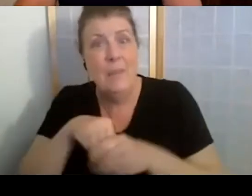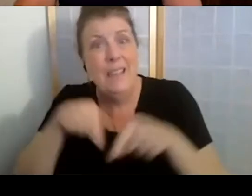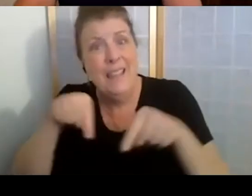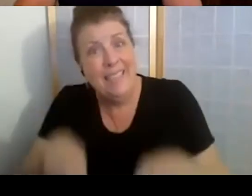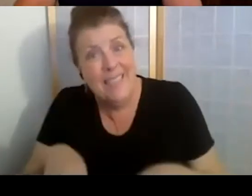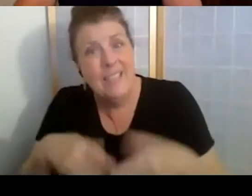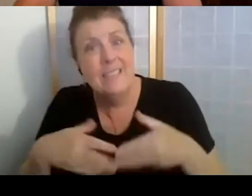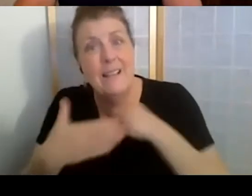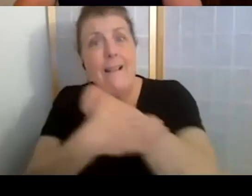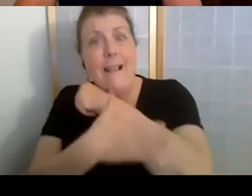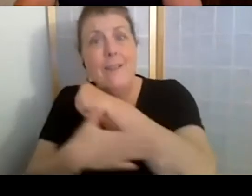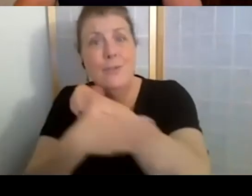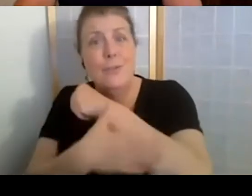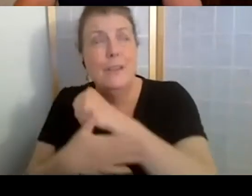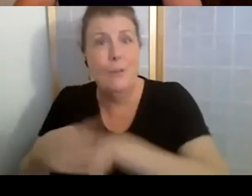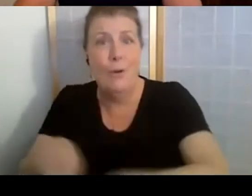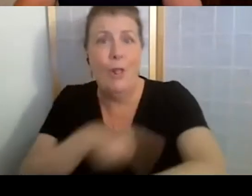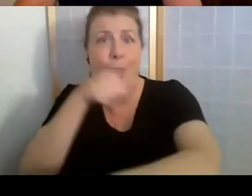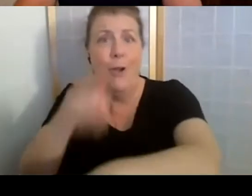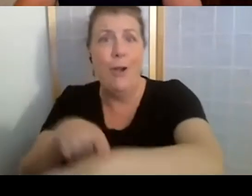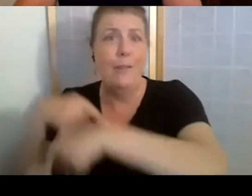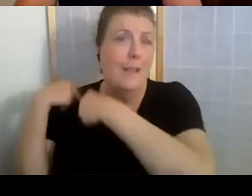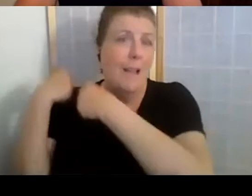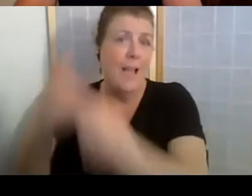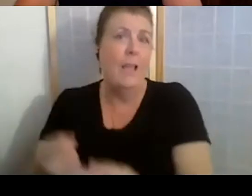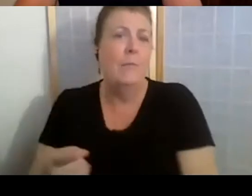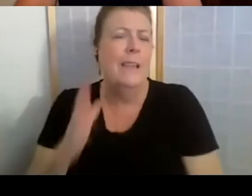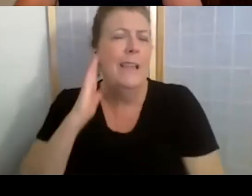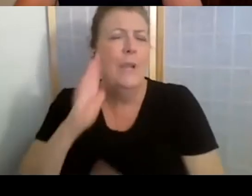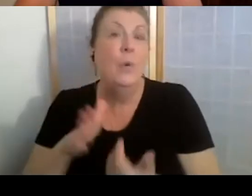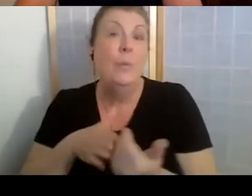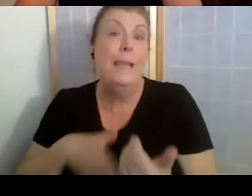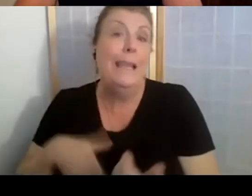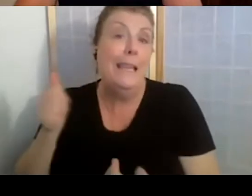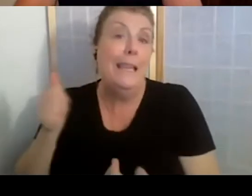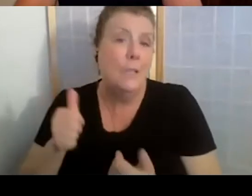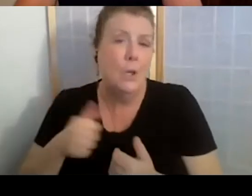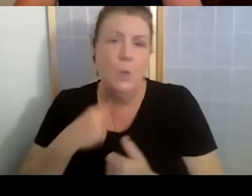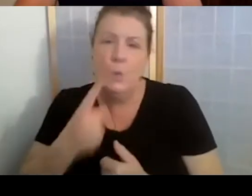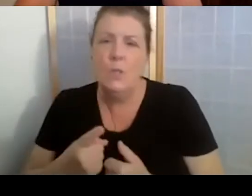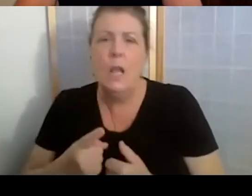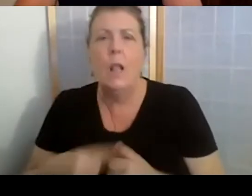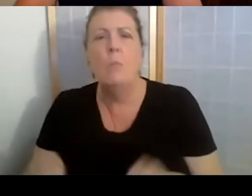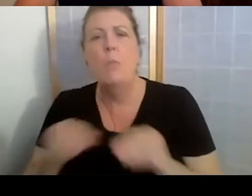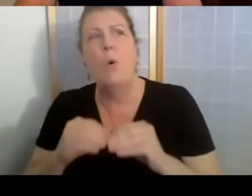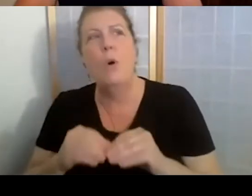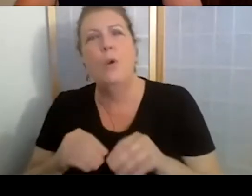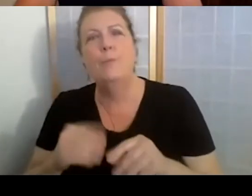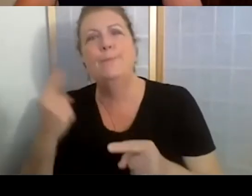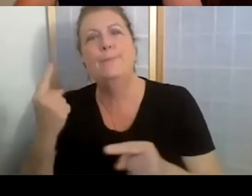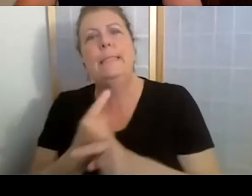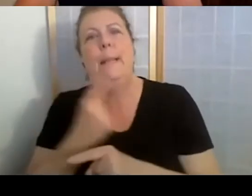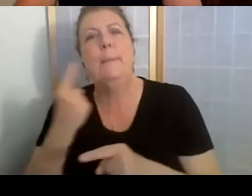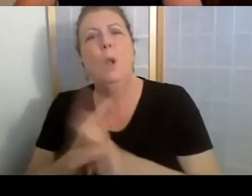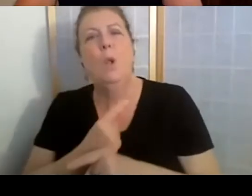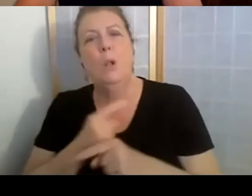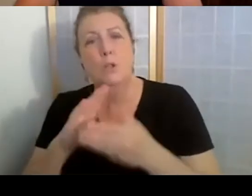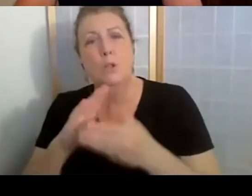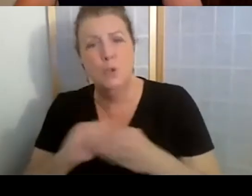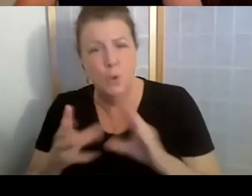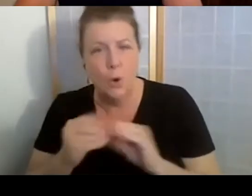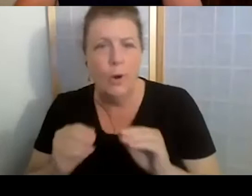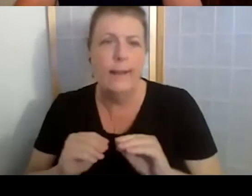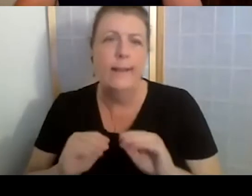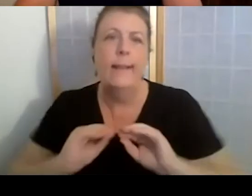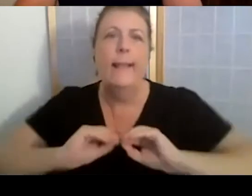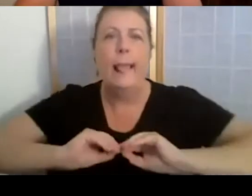tell a more typical story with clear, this is good, this is bad, this is what I